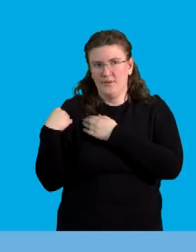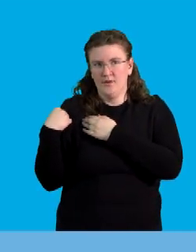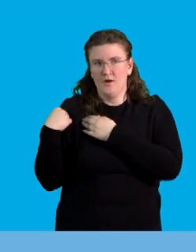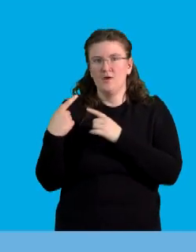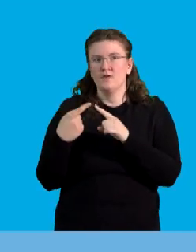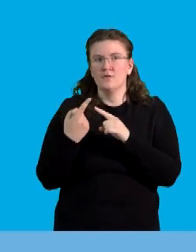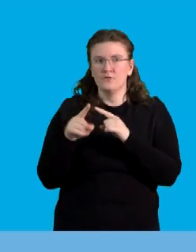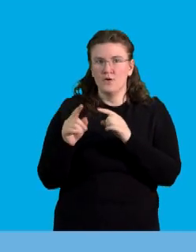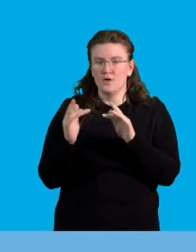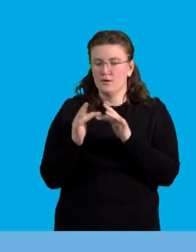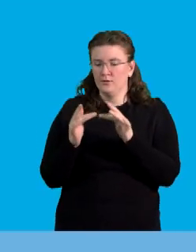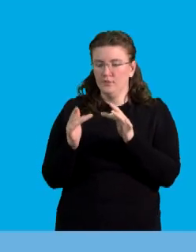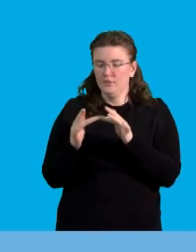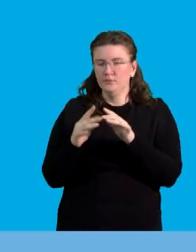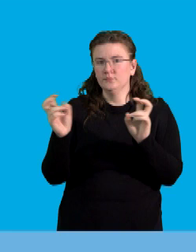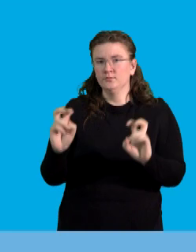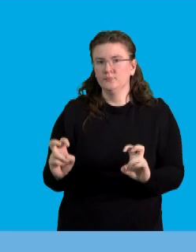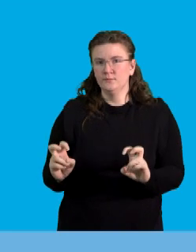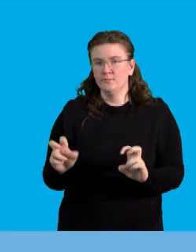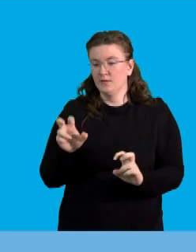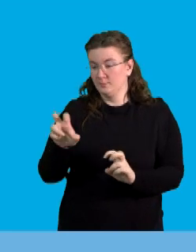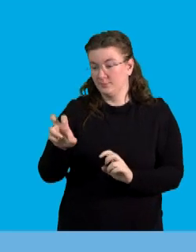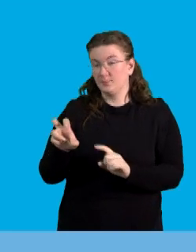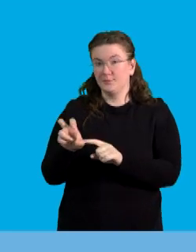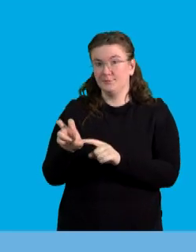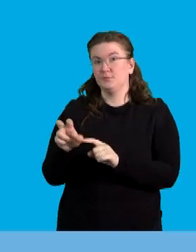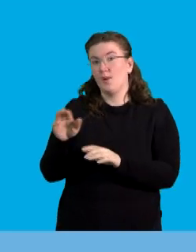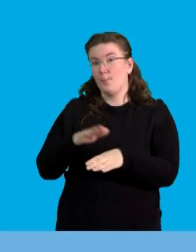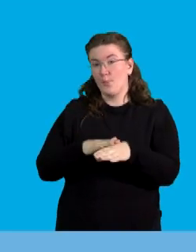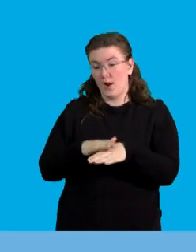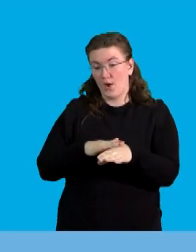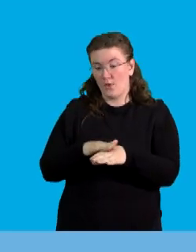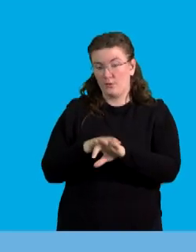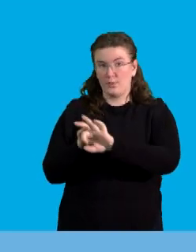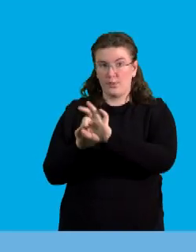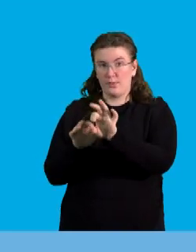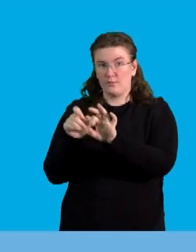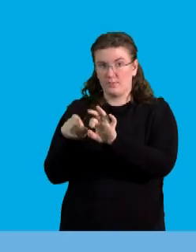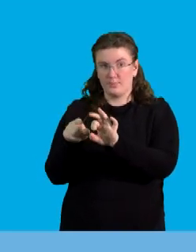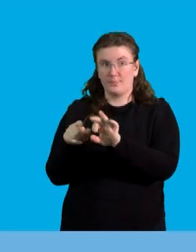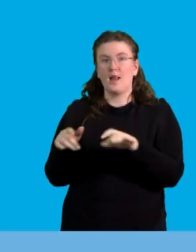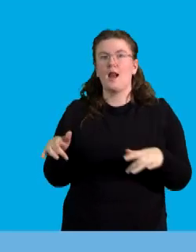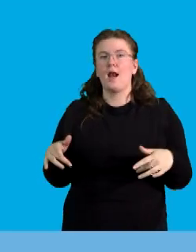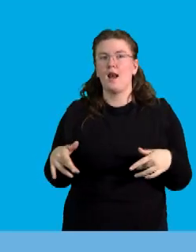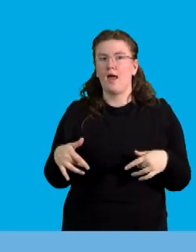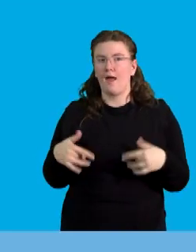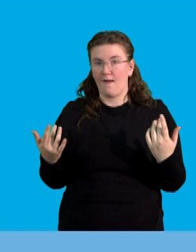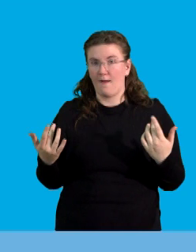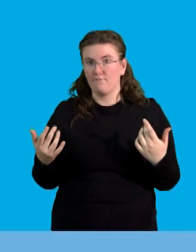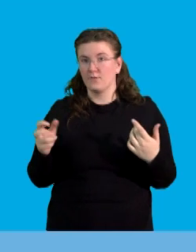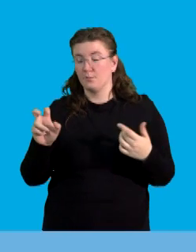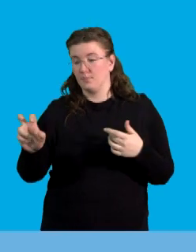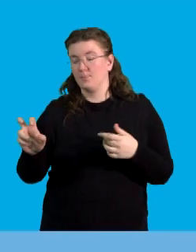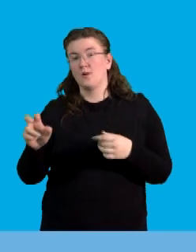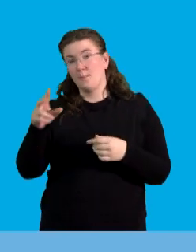connection to the main circuit. The 3-pin plug has a live wire, which is the brown wire. It also has a neutral wire, which